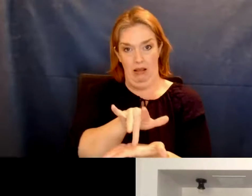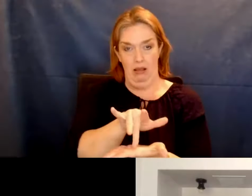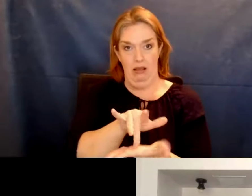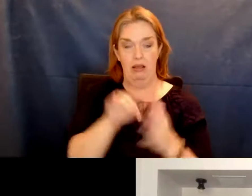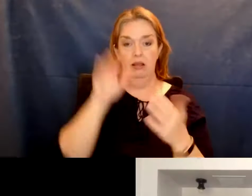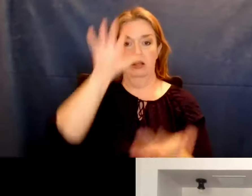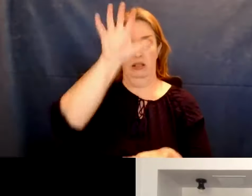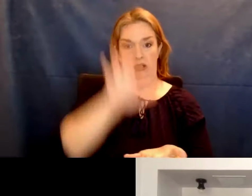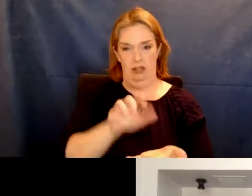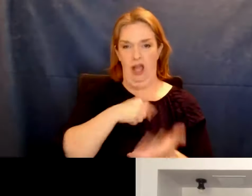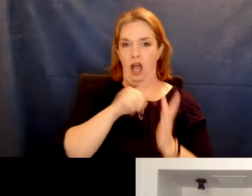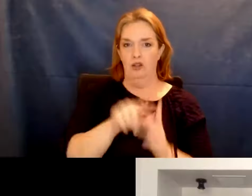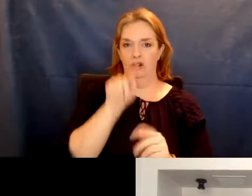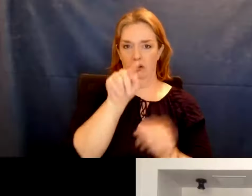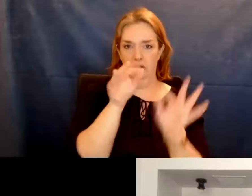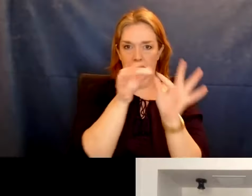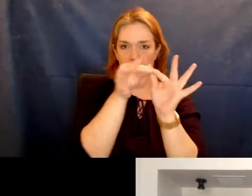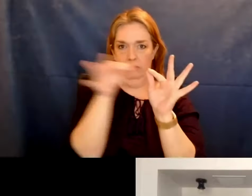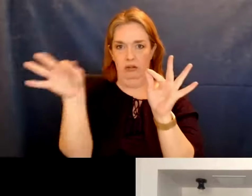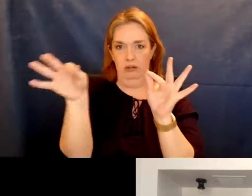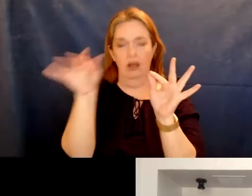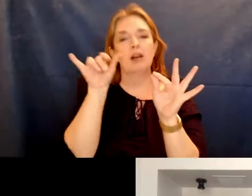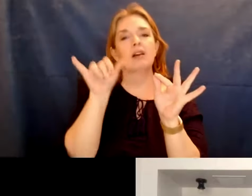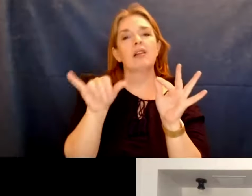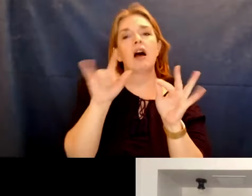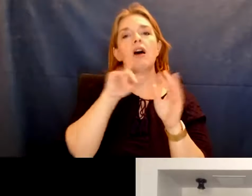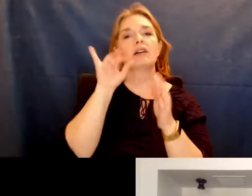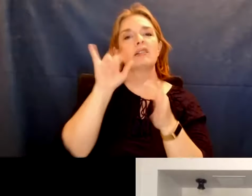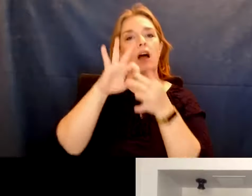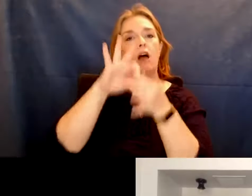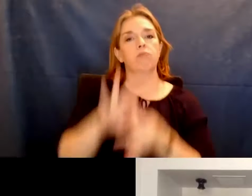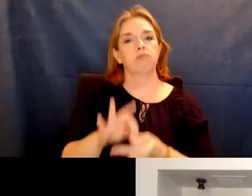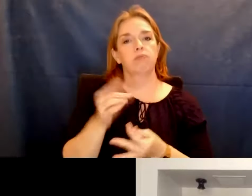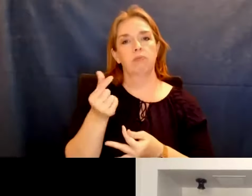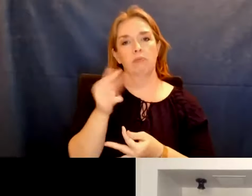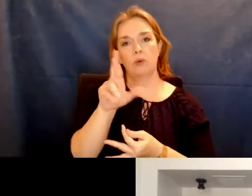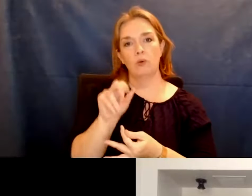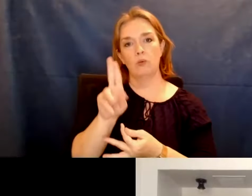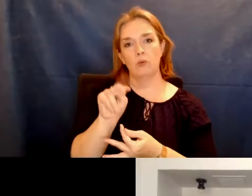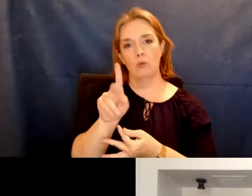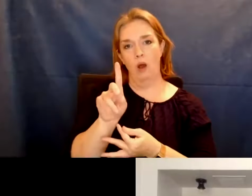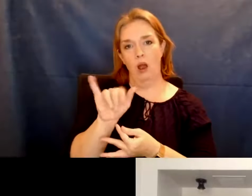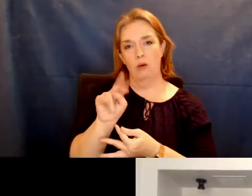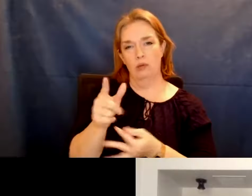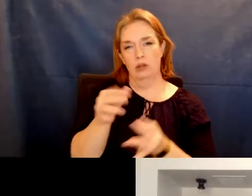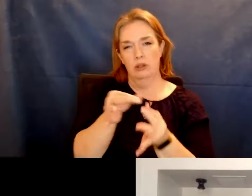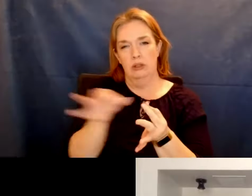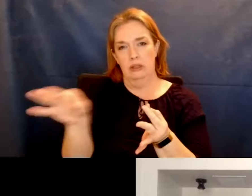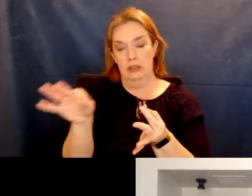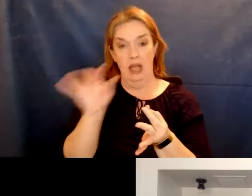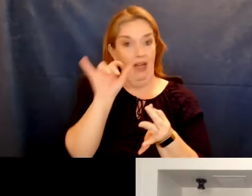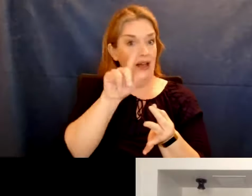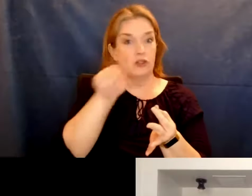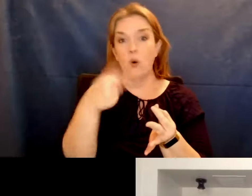the grounding sentence is the only sentence in the poem that makes any sort of grammatical